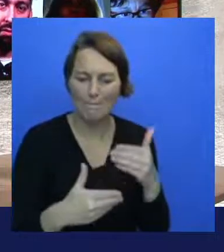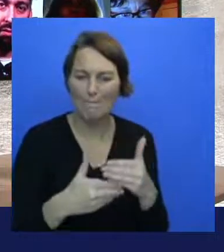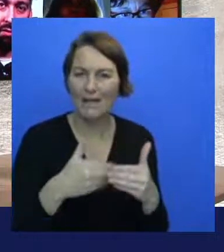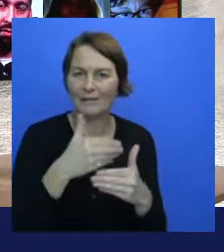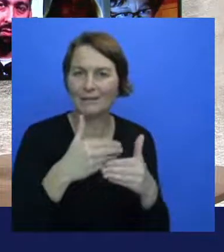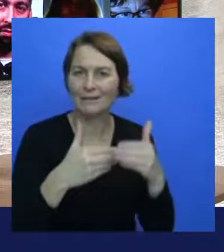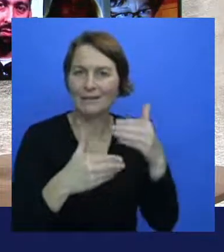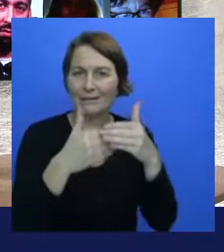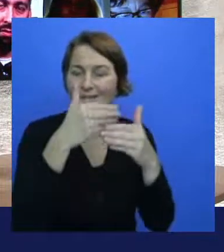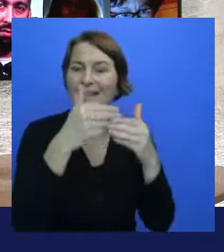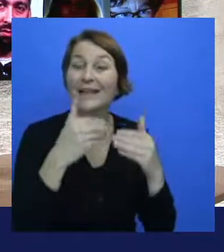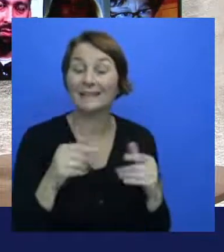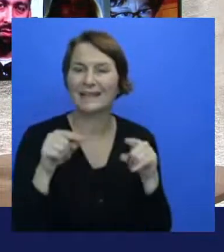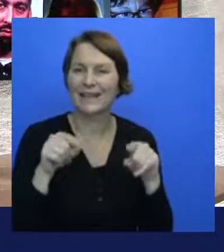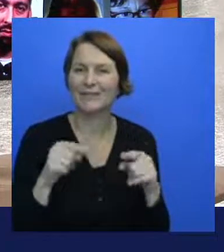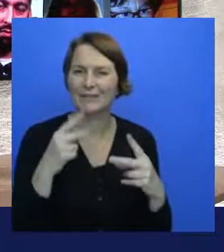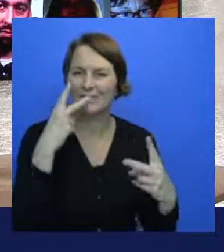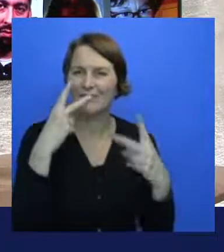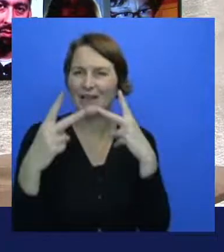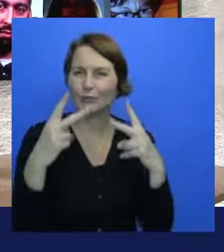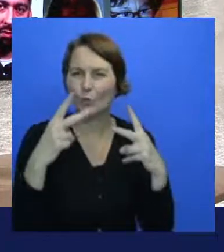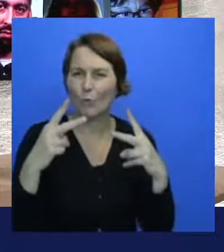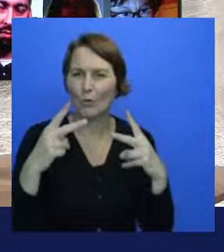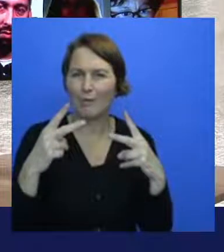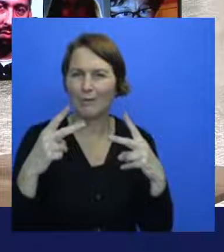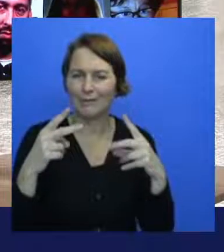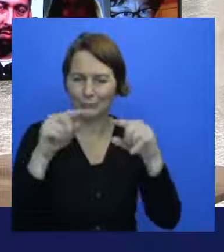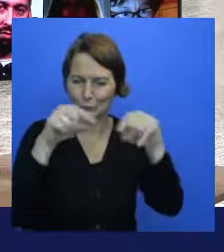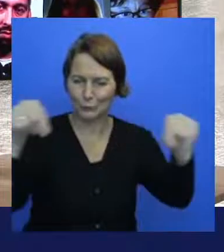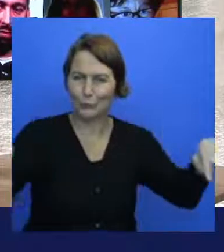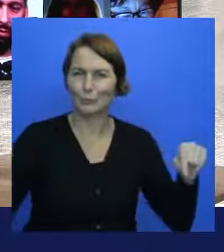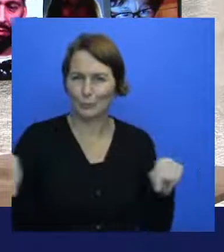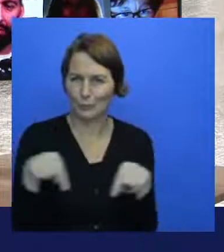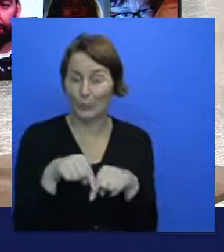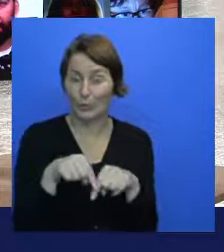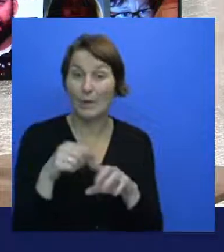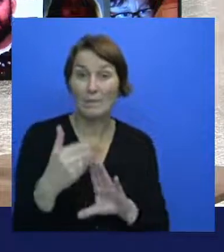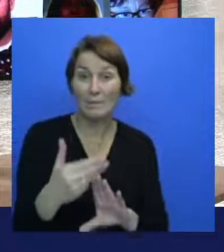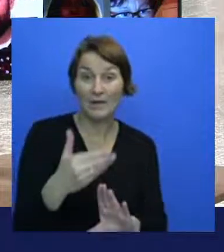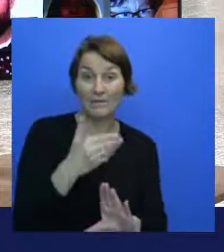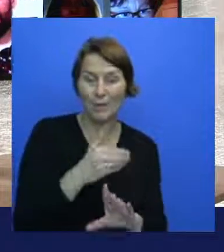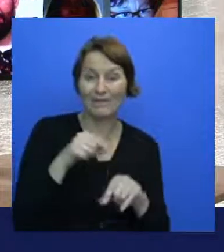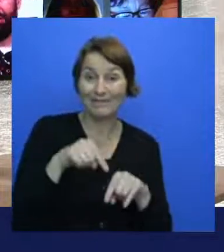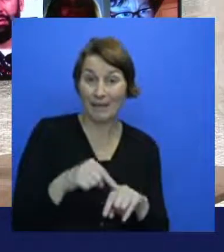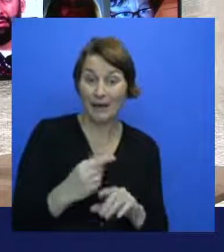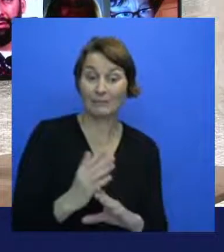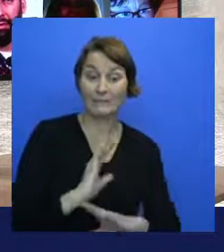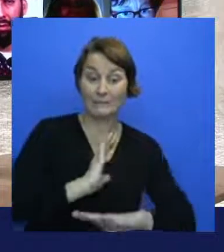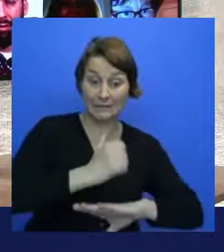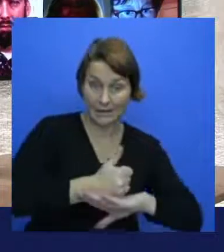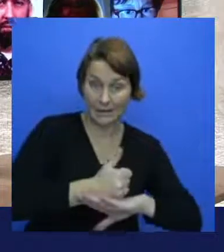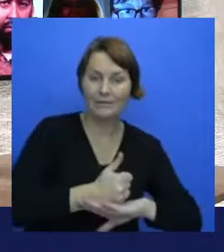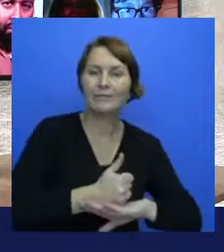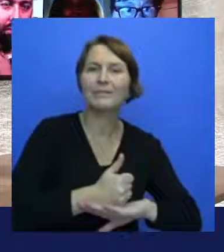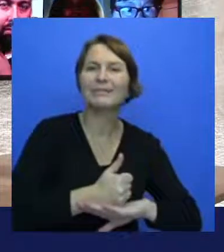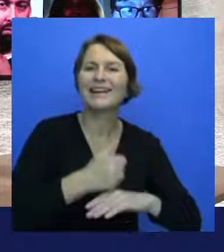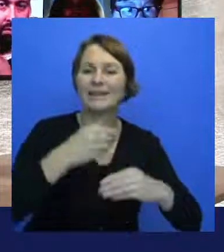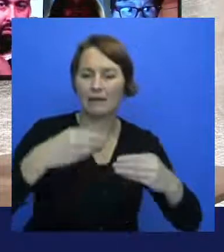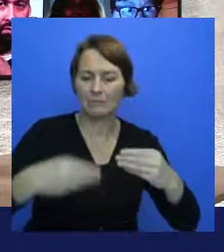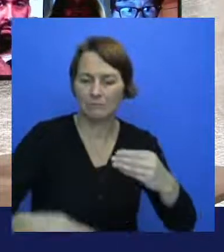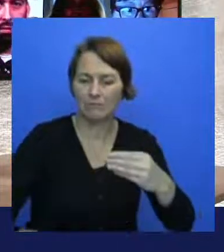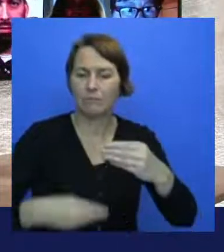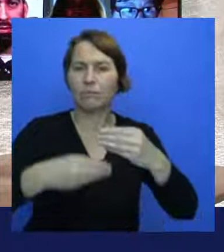Visual Studio. Now, before you actually had to install it separately as an add-on, now it